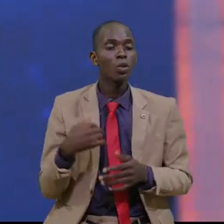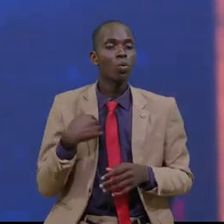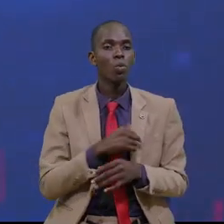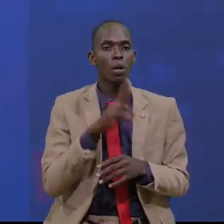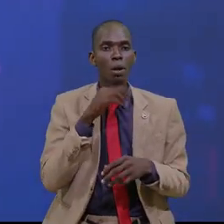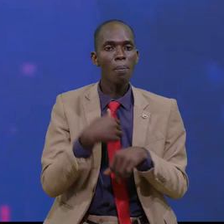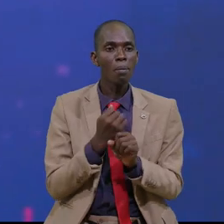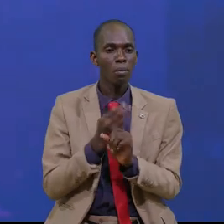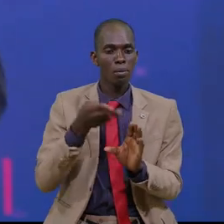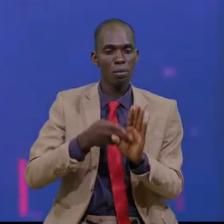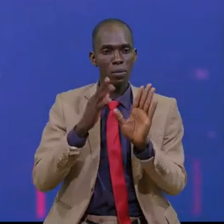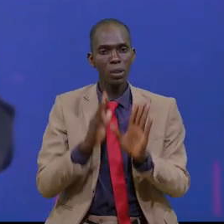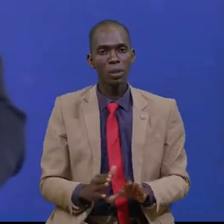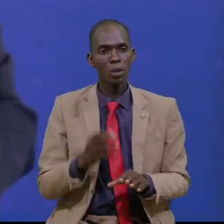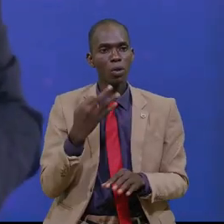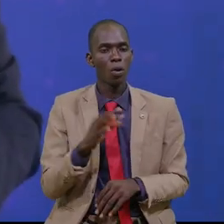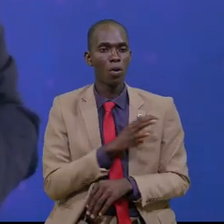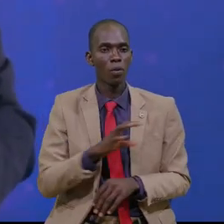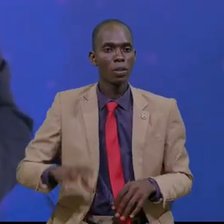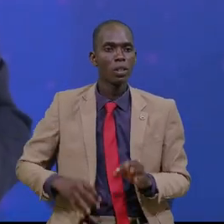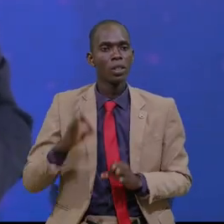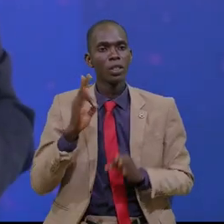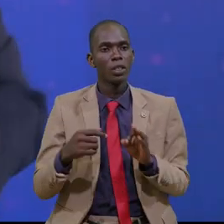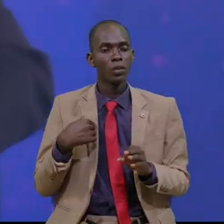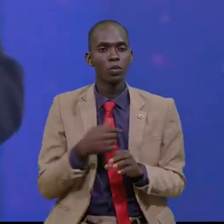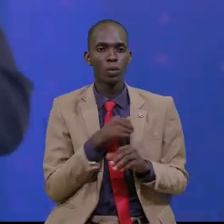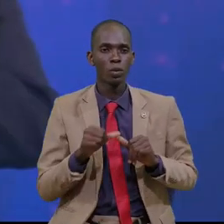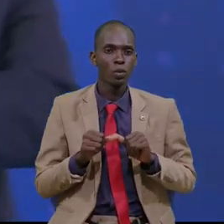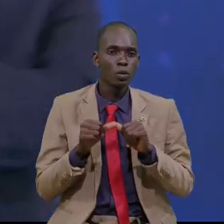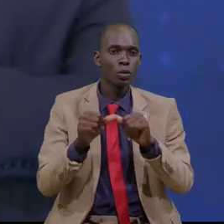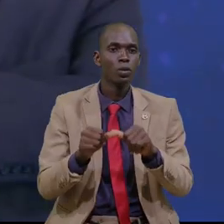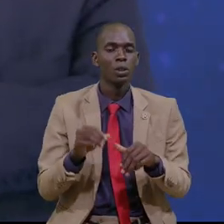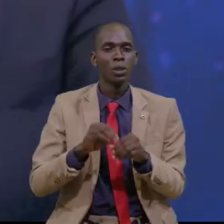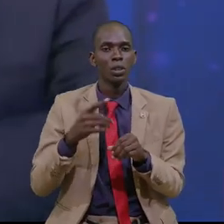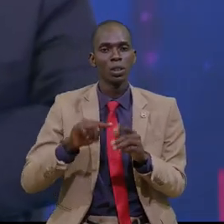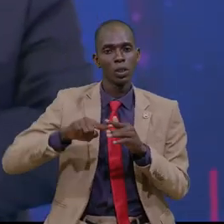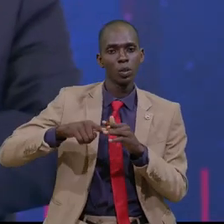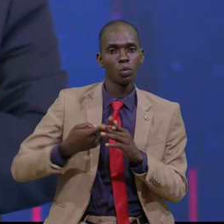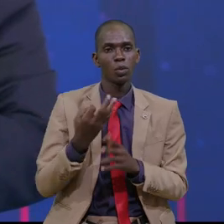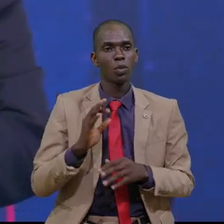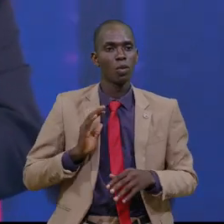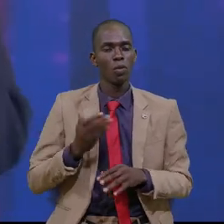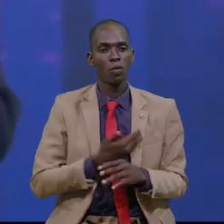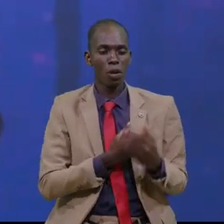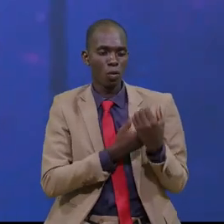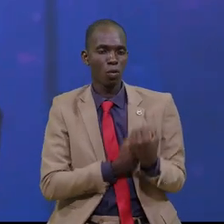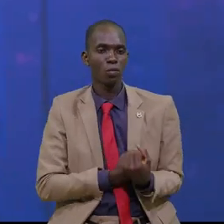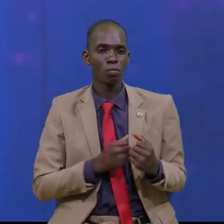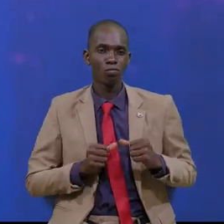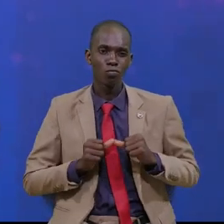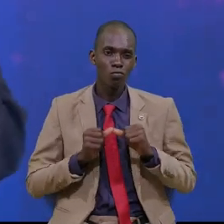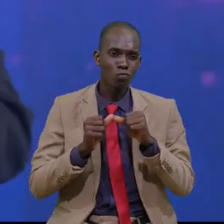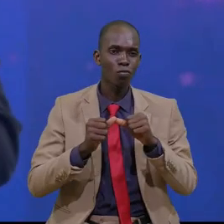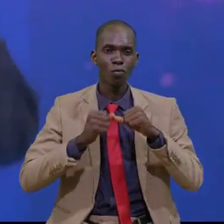if we hold the beginning of our confidence steadfast until the end. If we